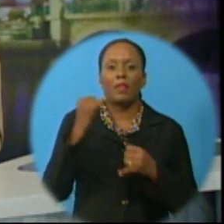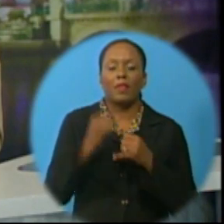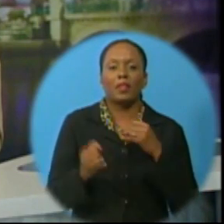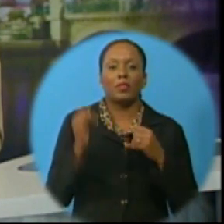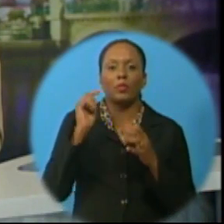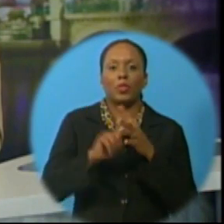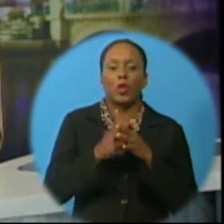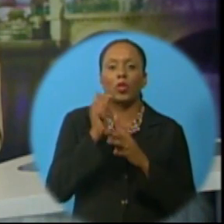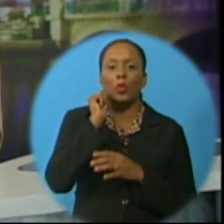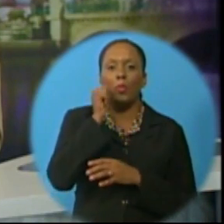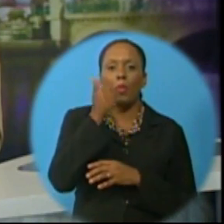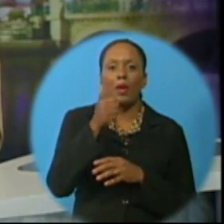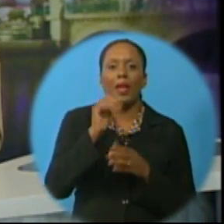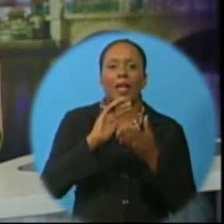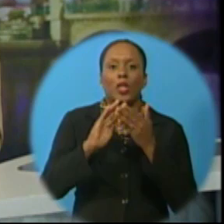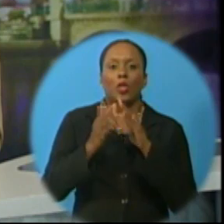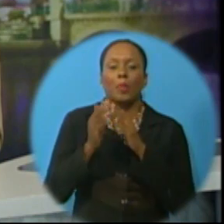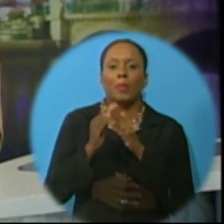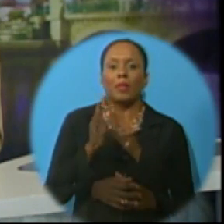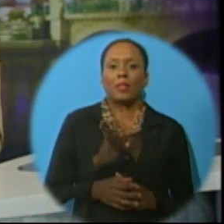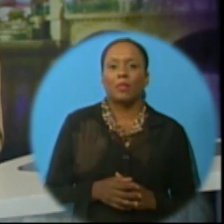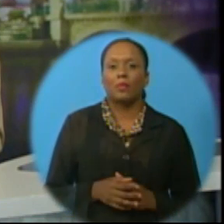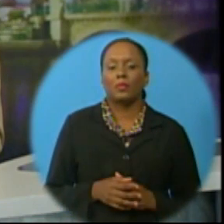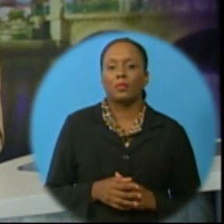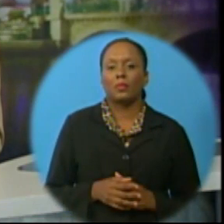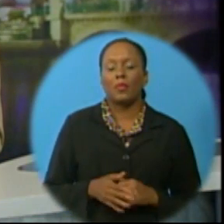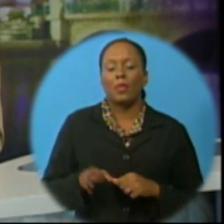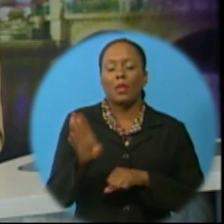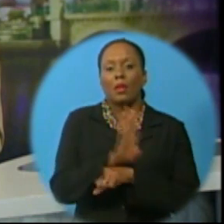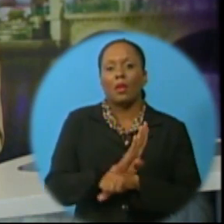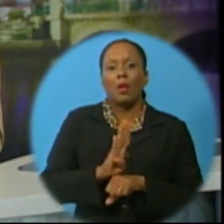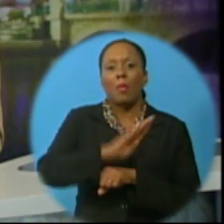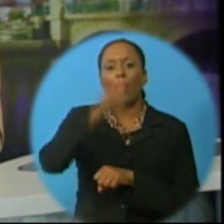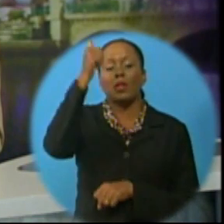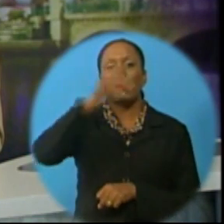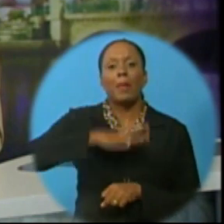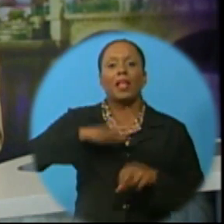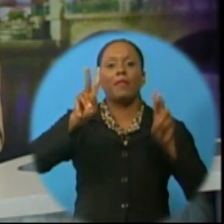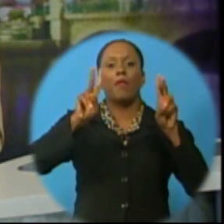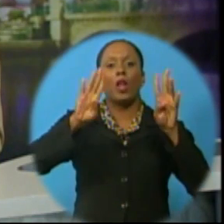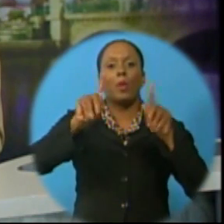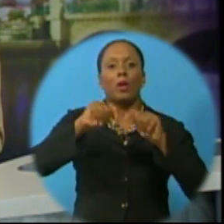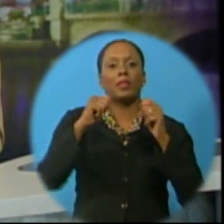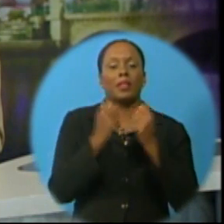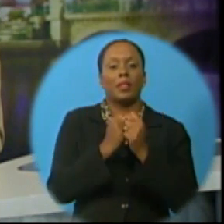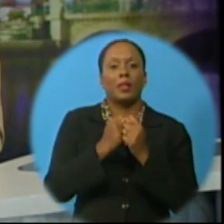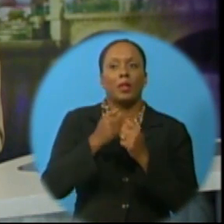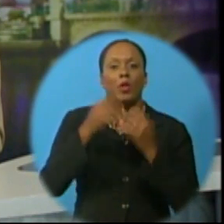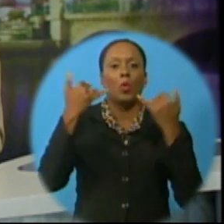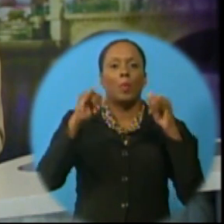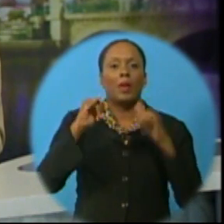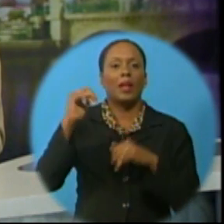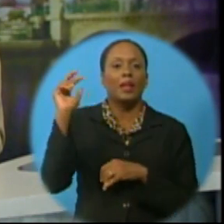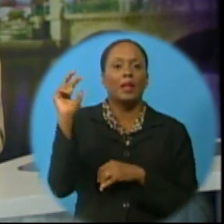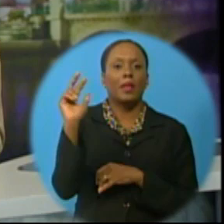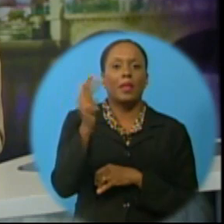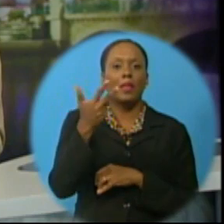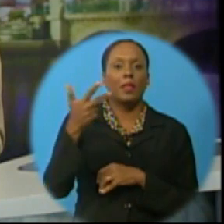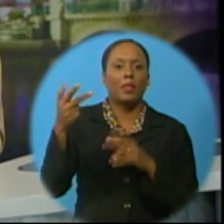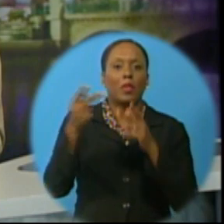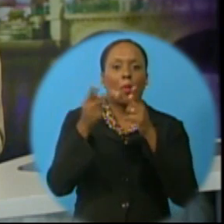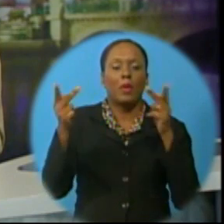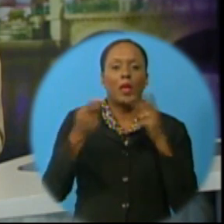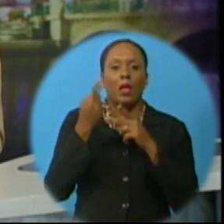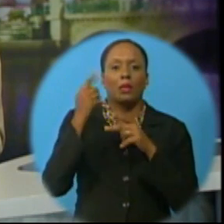start tomorrow at Community College, 7:30 p.m. The Barbados men's volleyball team will play in the third-place playoff in the World